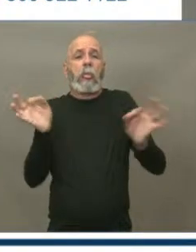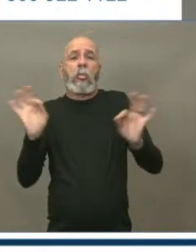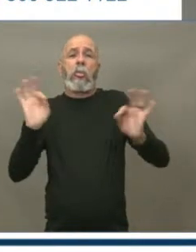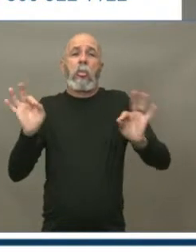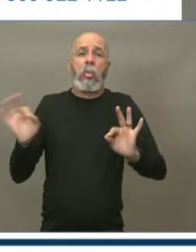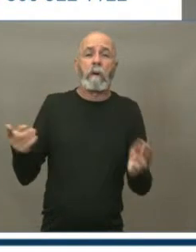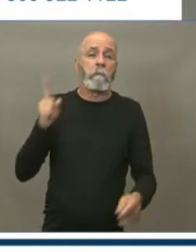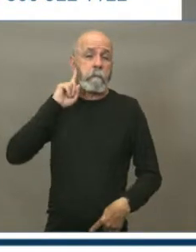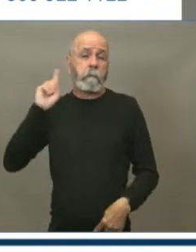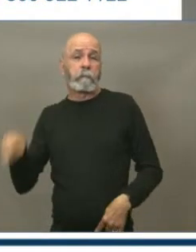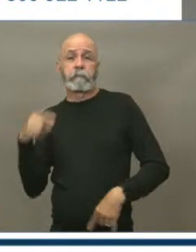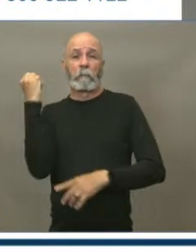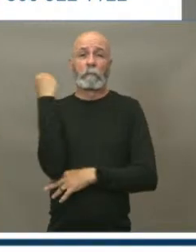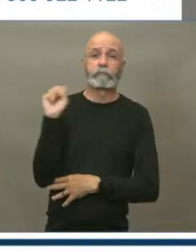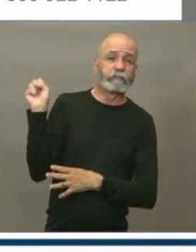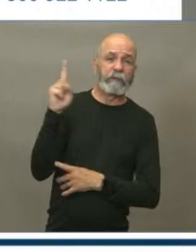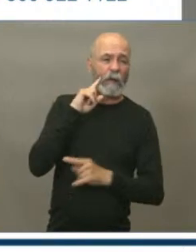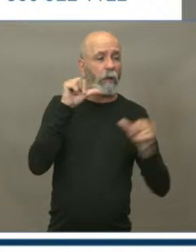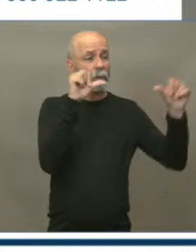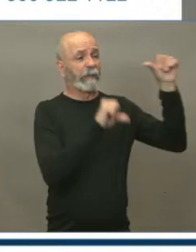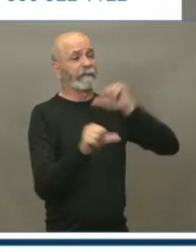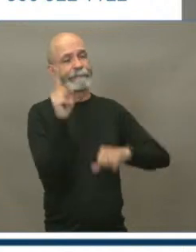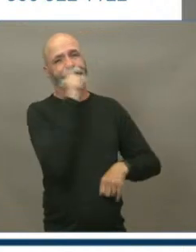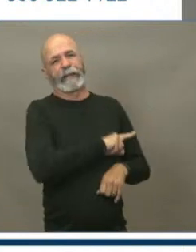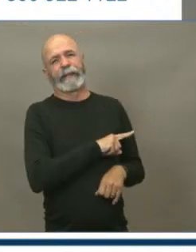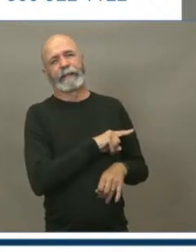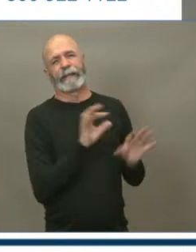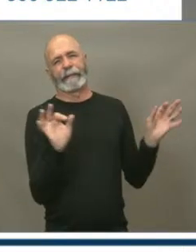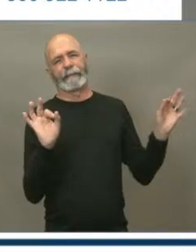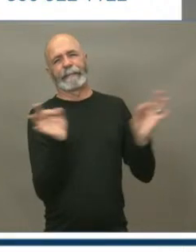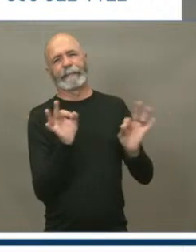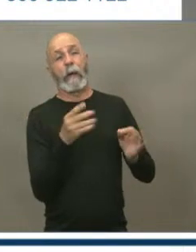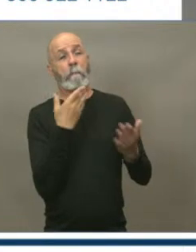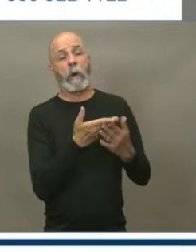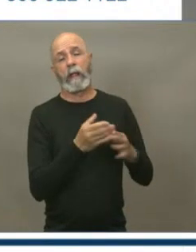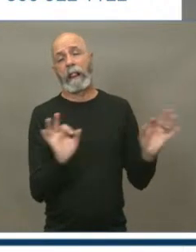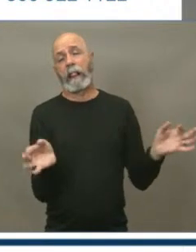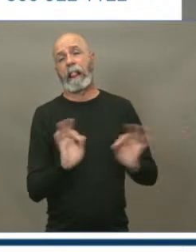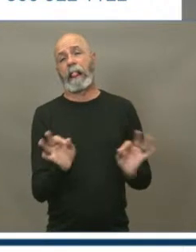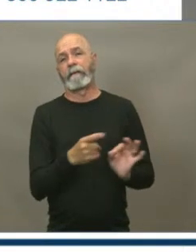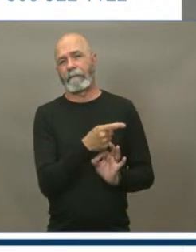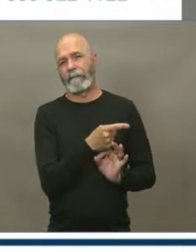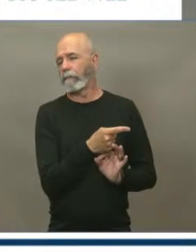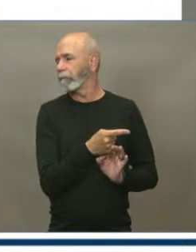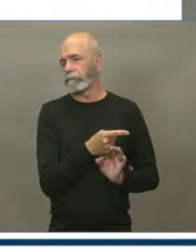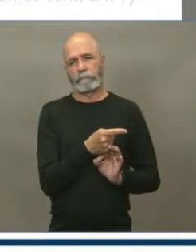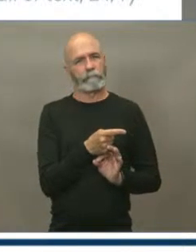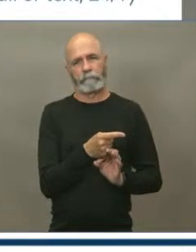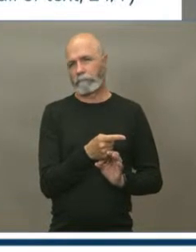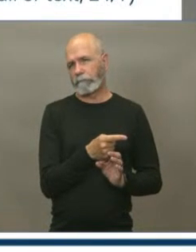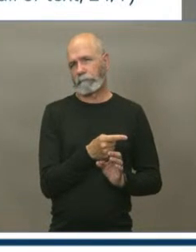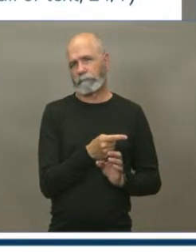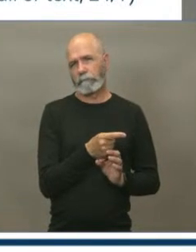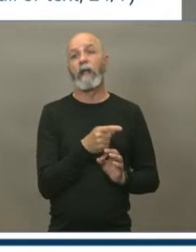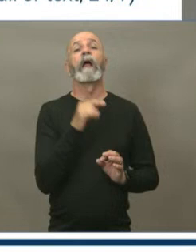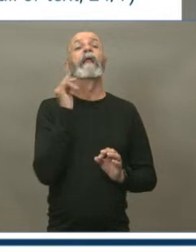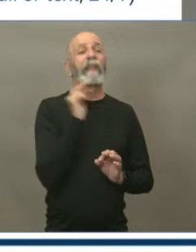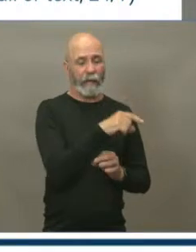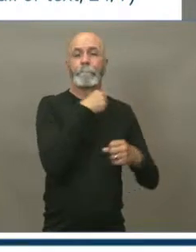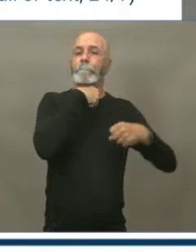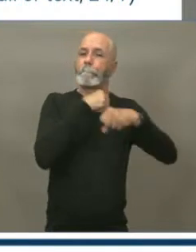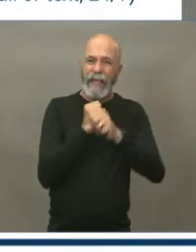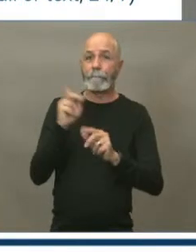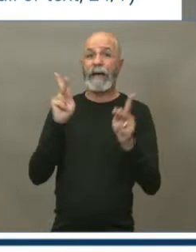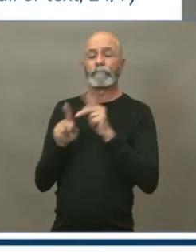the science, willfully dismiss the evidence around how their actions could put other people at